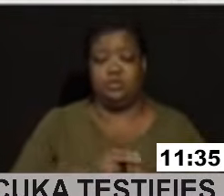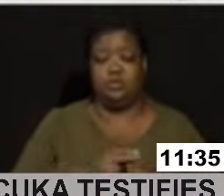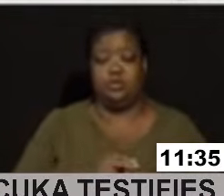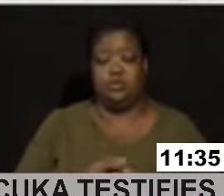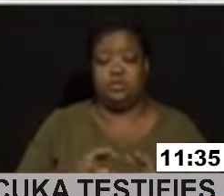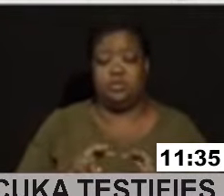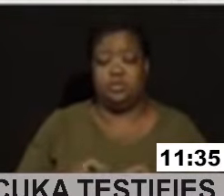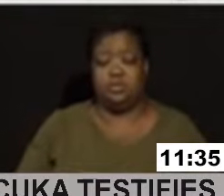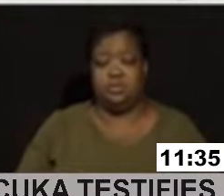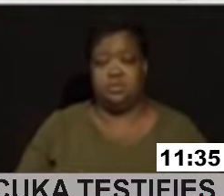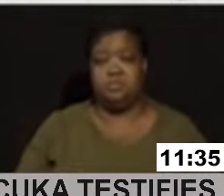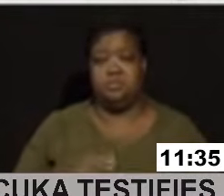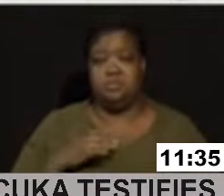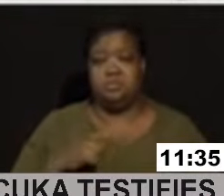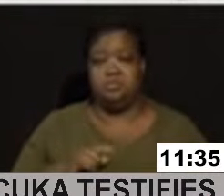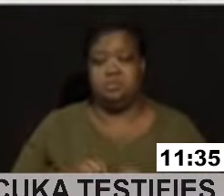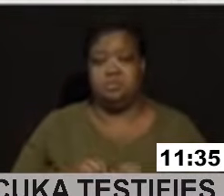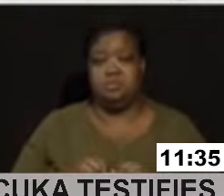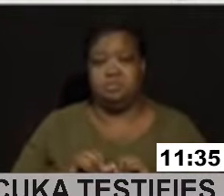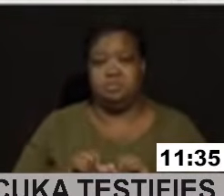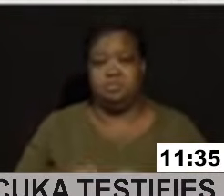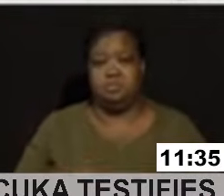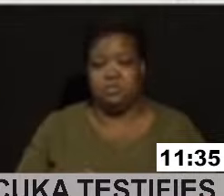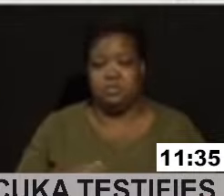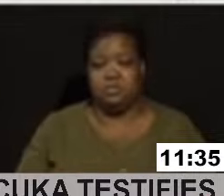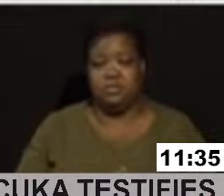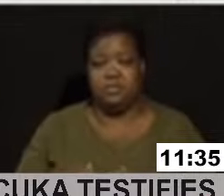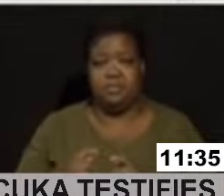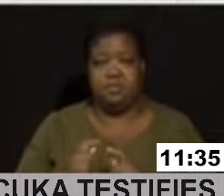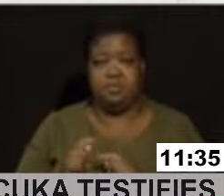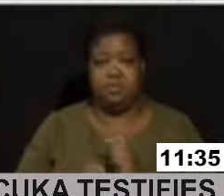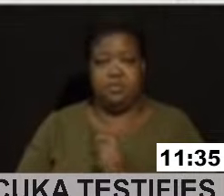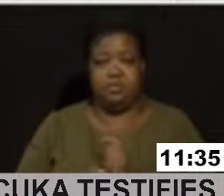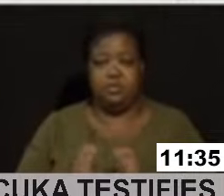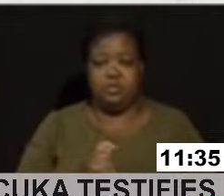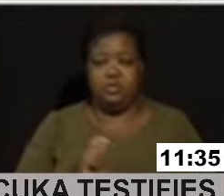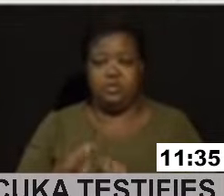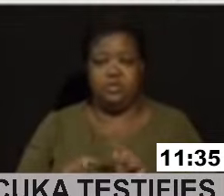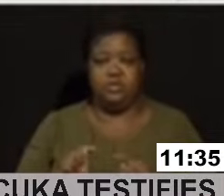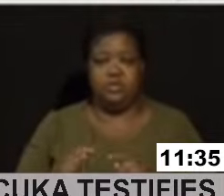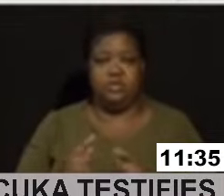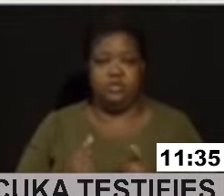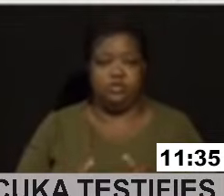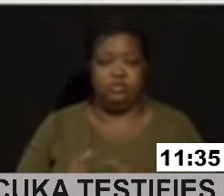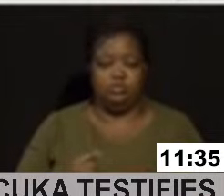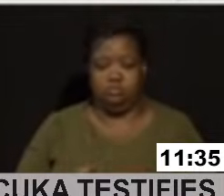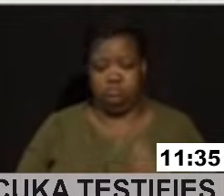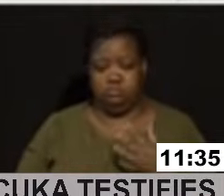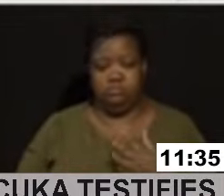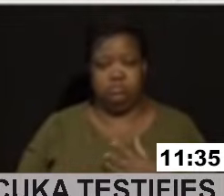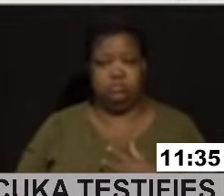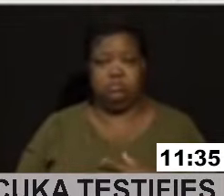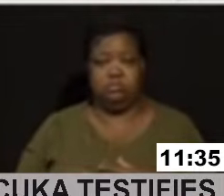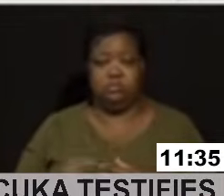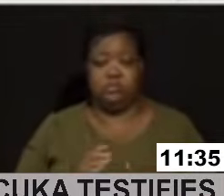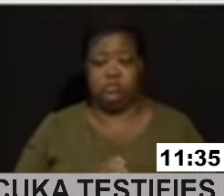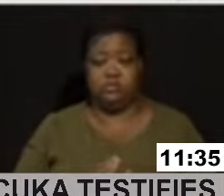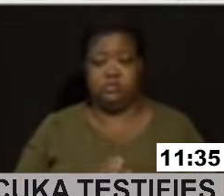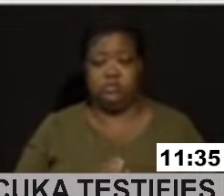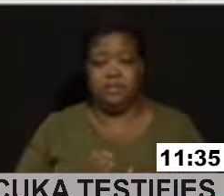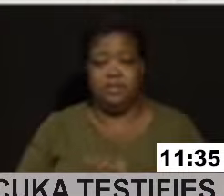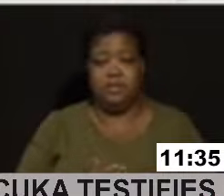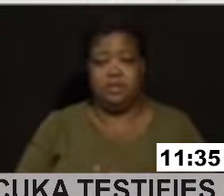assessment, sufficient to sustain a successful prosecution in a number of these cases. In some cases, offences